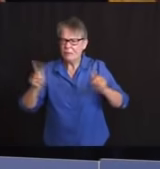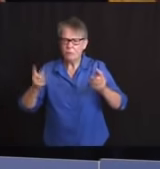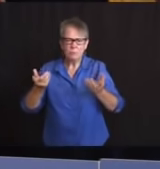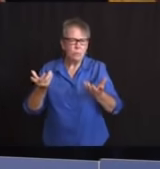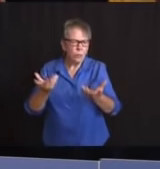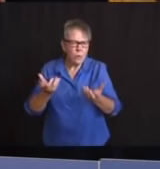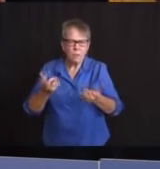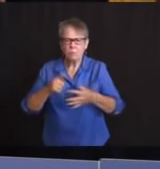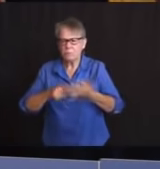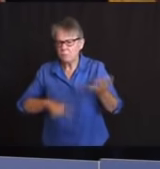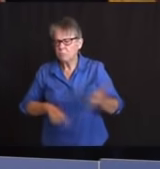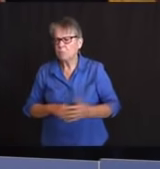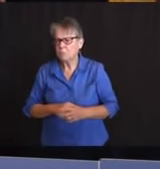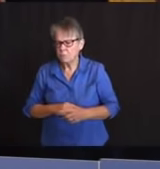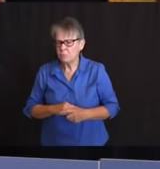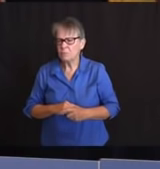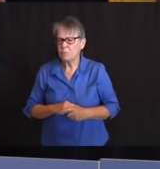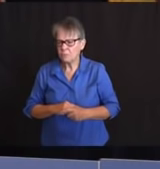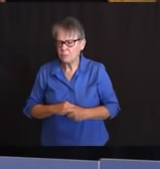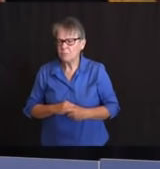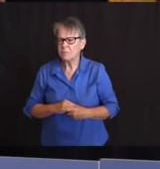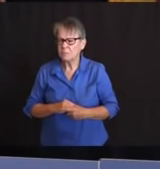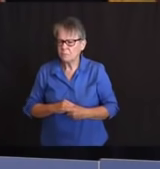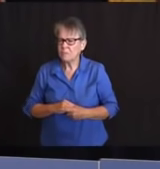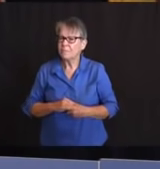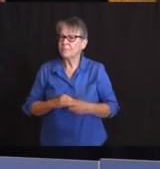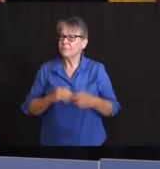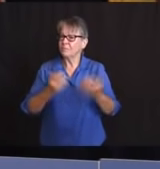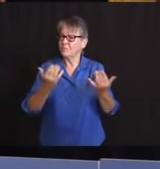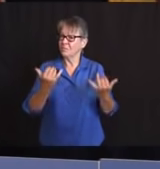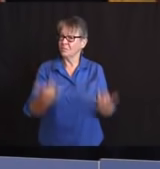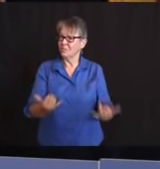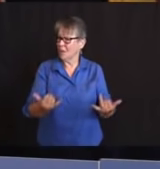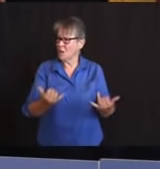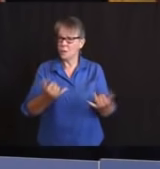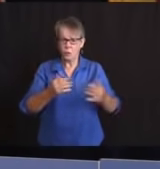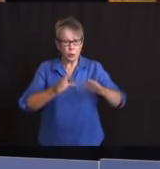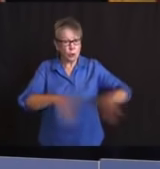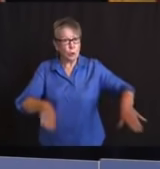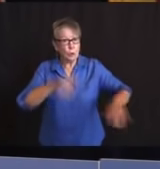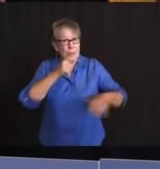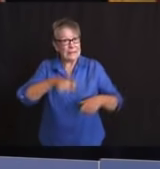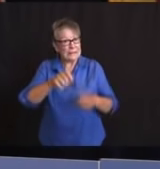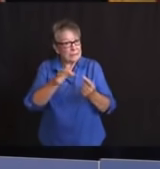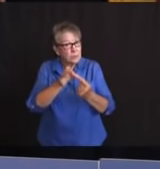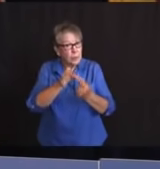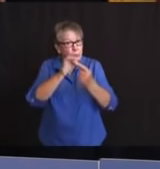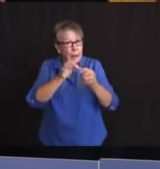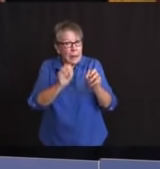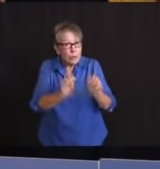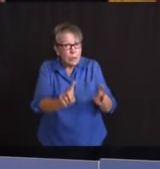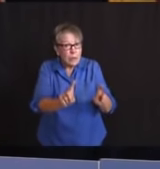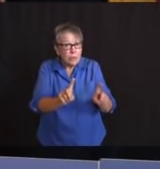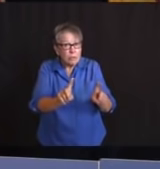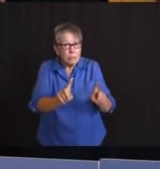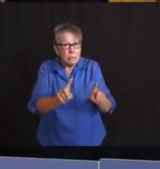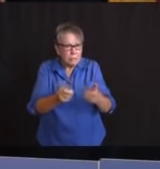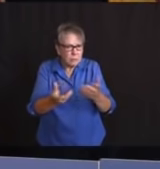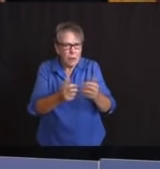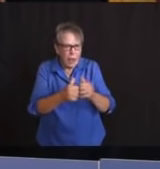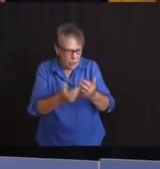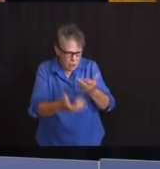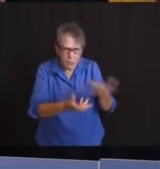private schools for students with with disabilities, to review their plans and make sure they meet health and safety